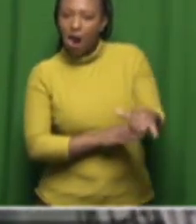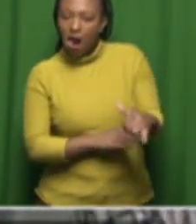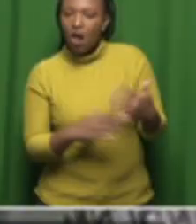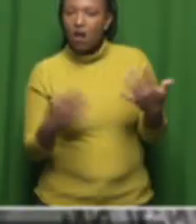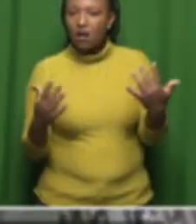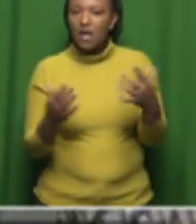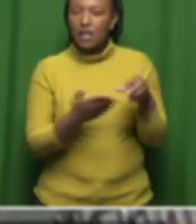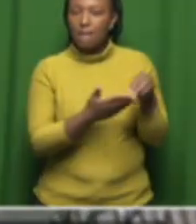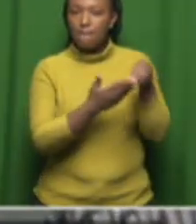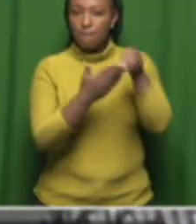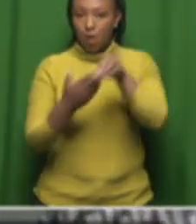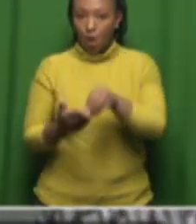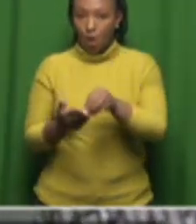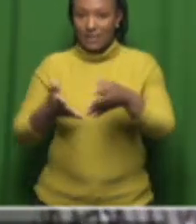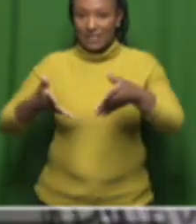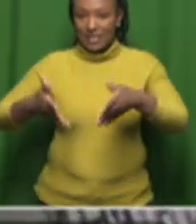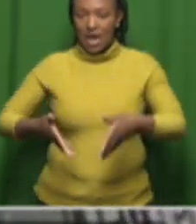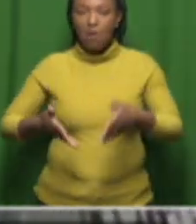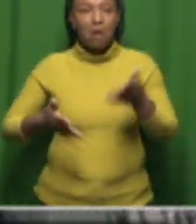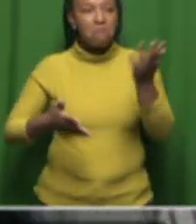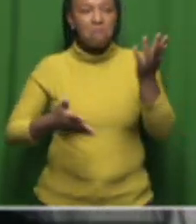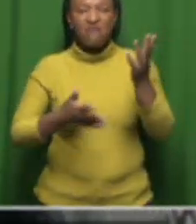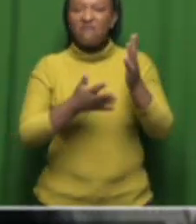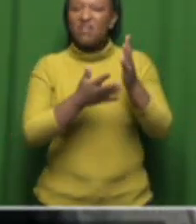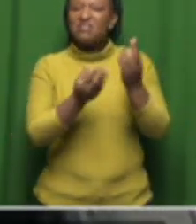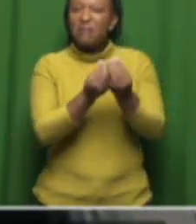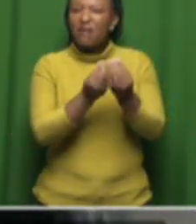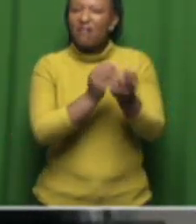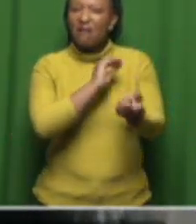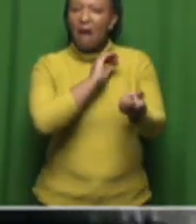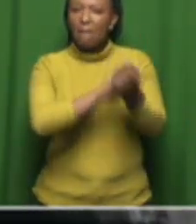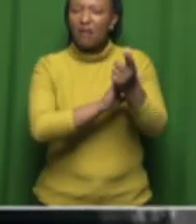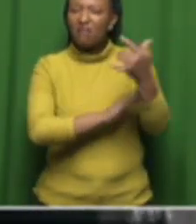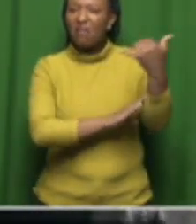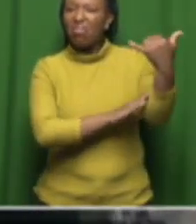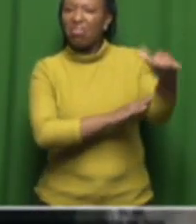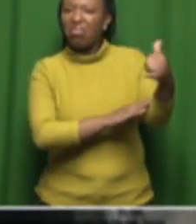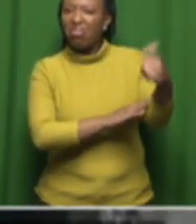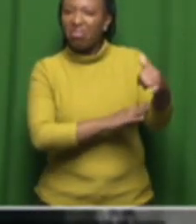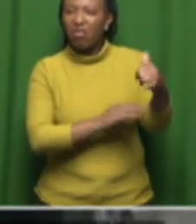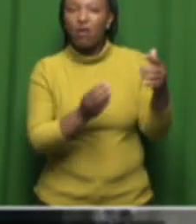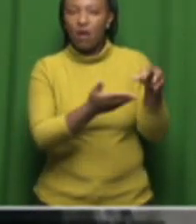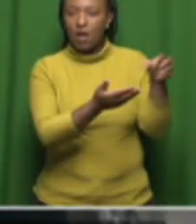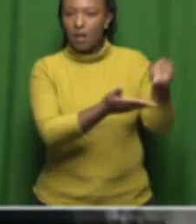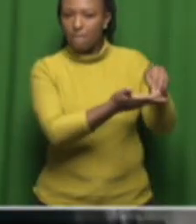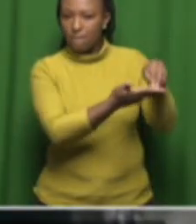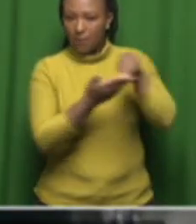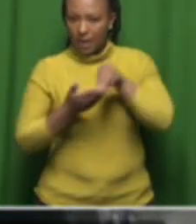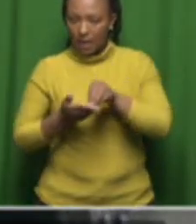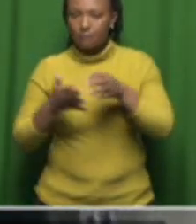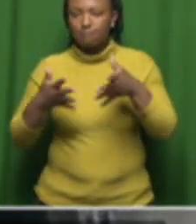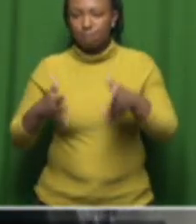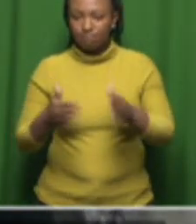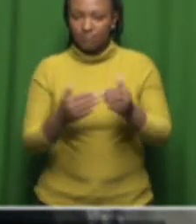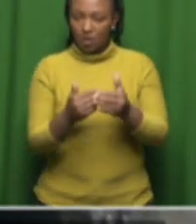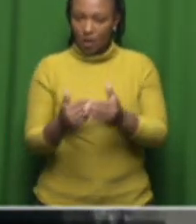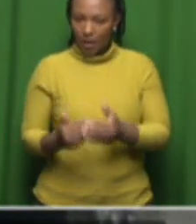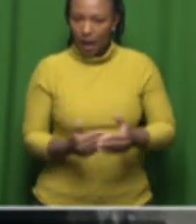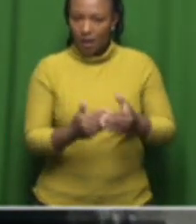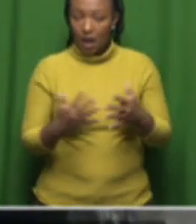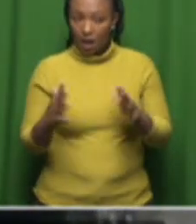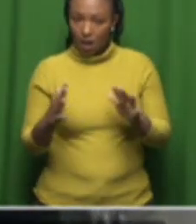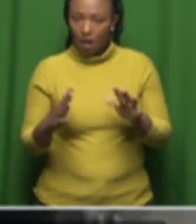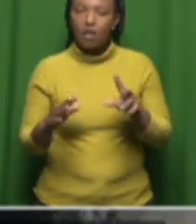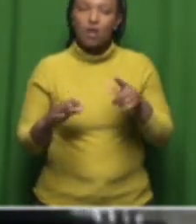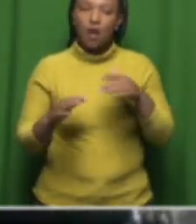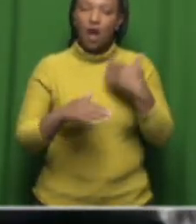are brought in, looked after, taken care of, and then sent back to the island, to their natural habitat where